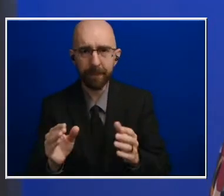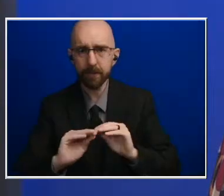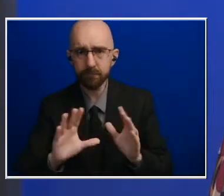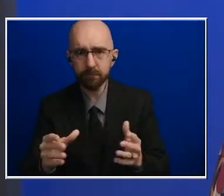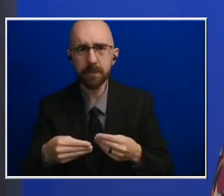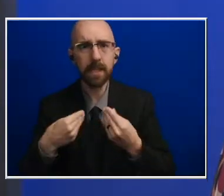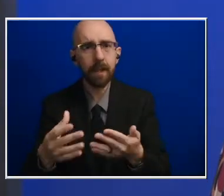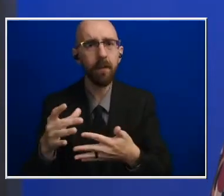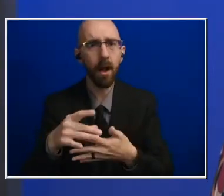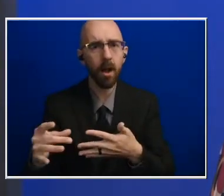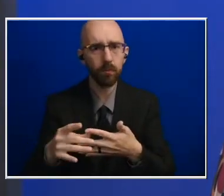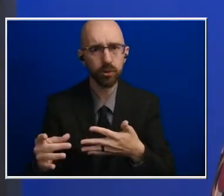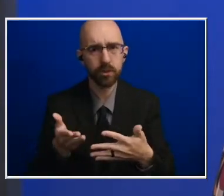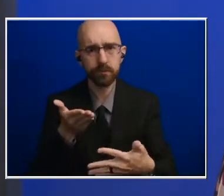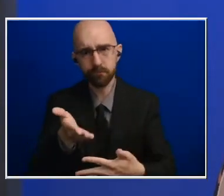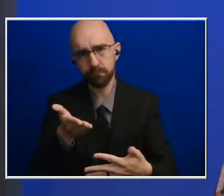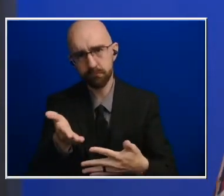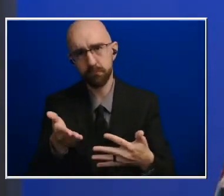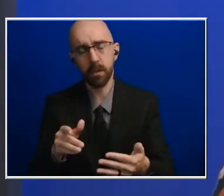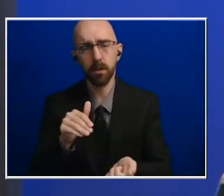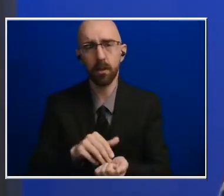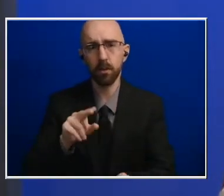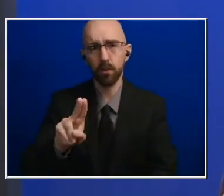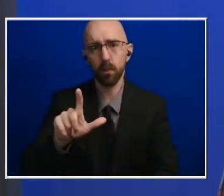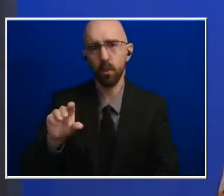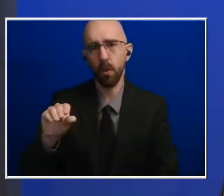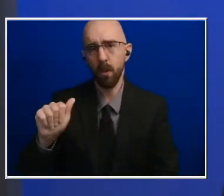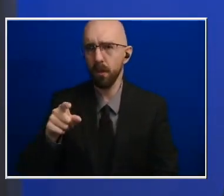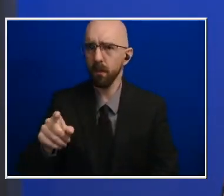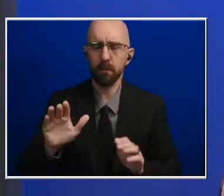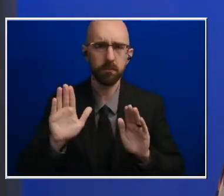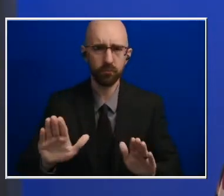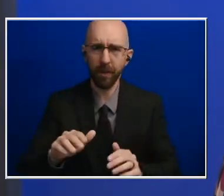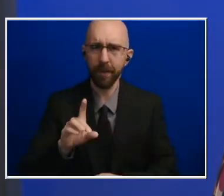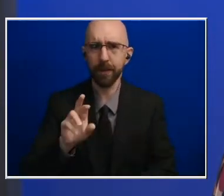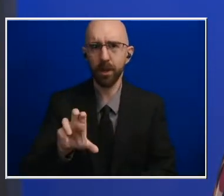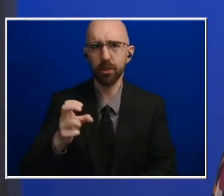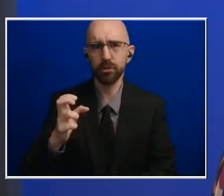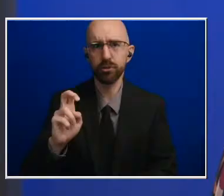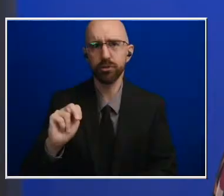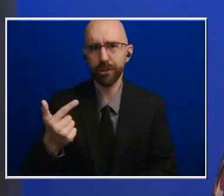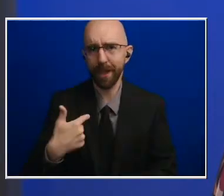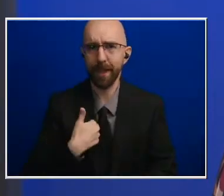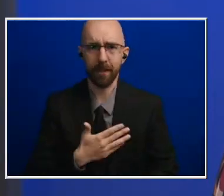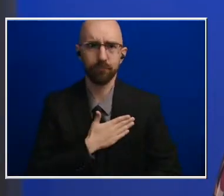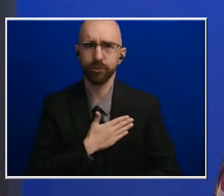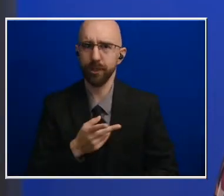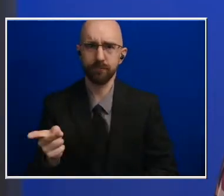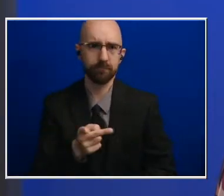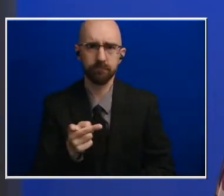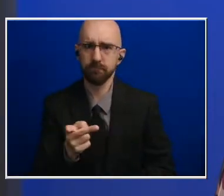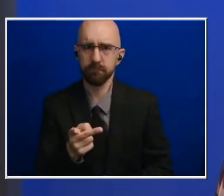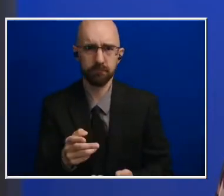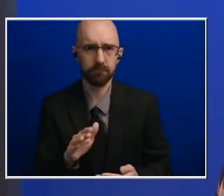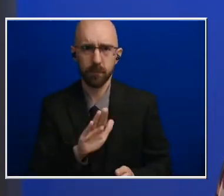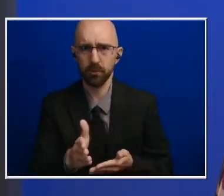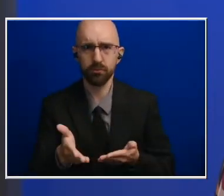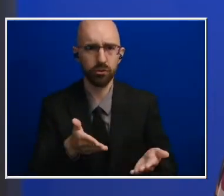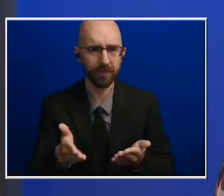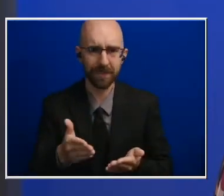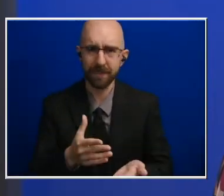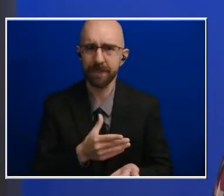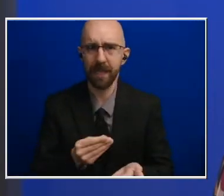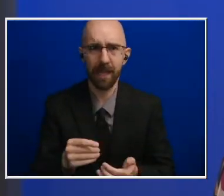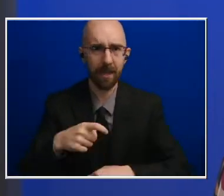And Dr. Ujoa has been awesome with that. And Dr. Cheng, I really appreciate her services and her time with